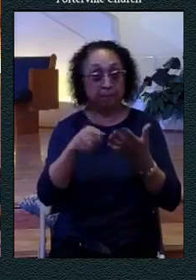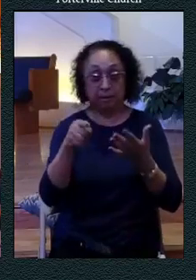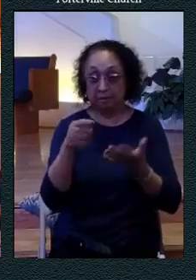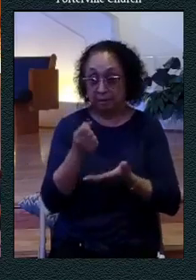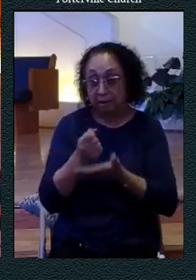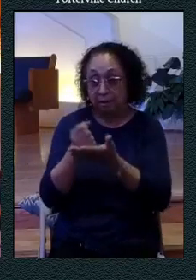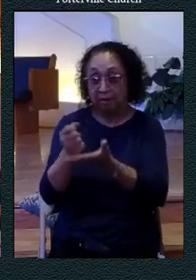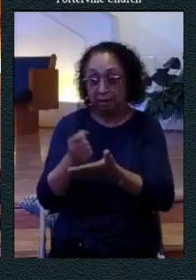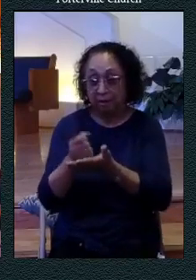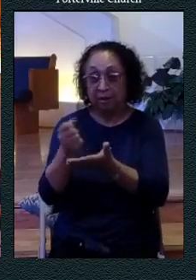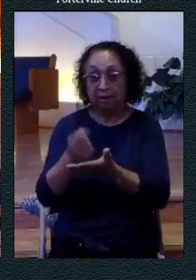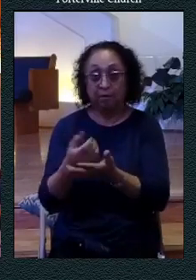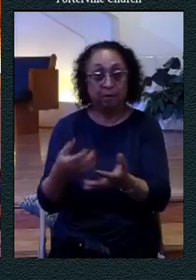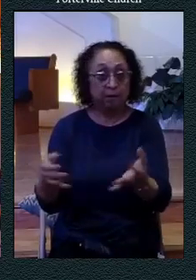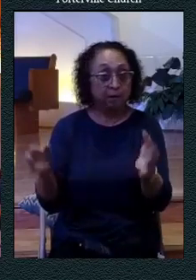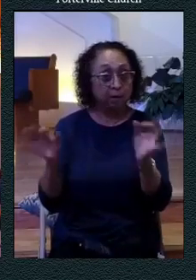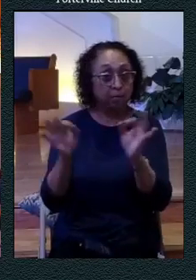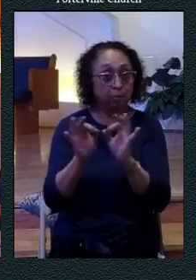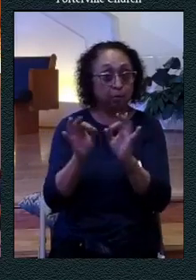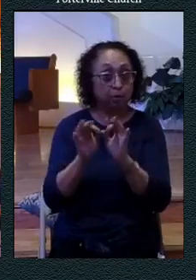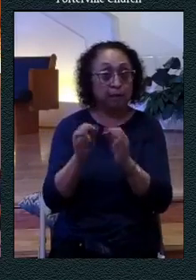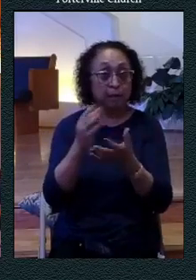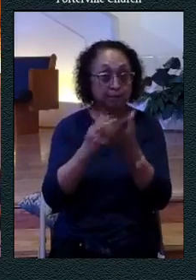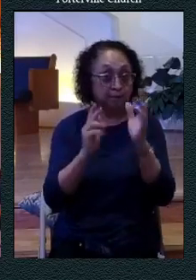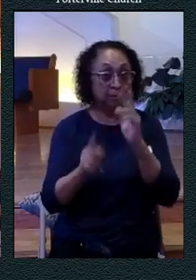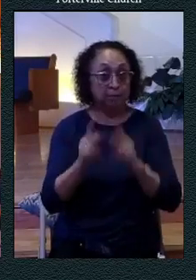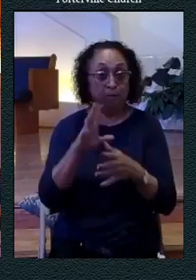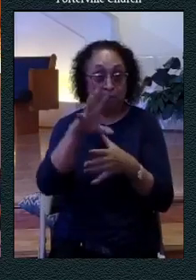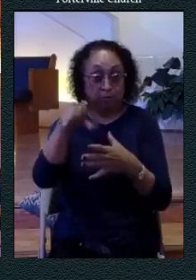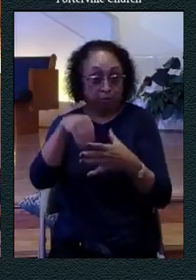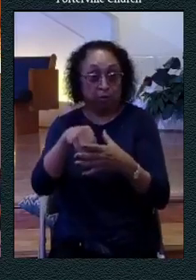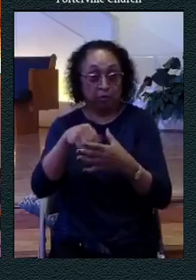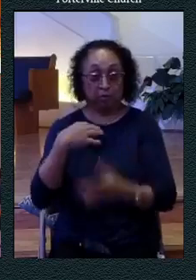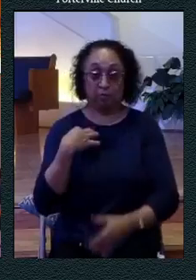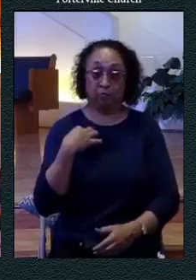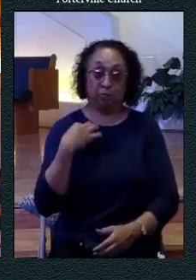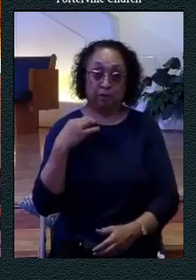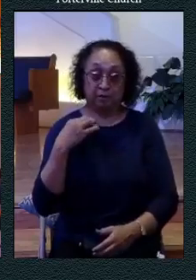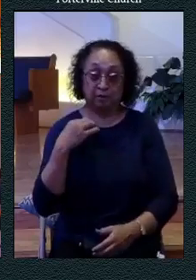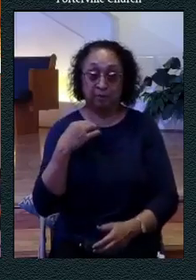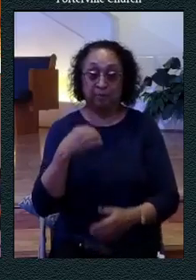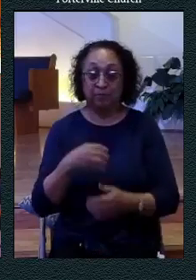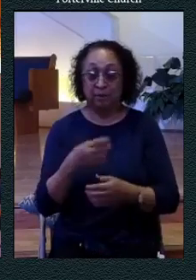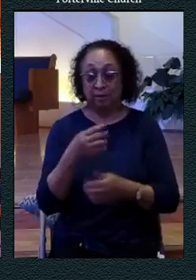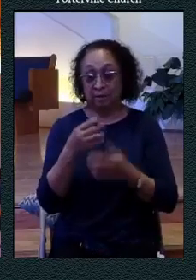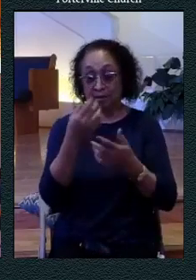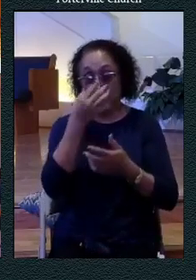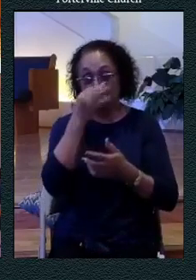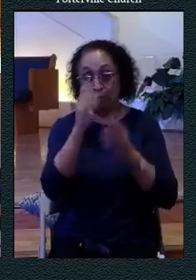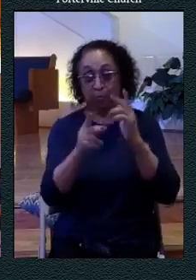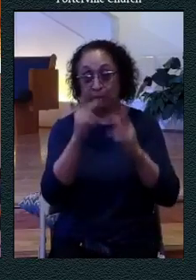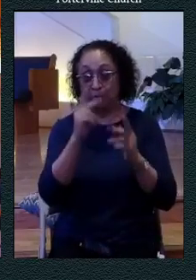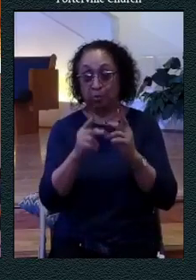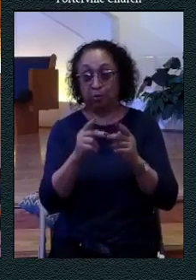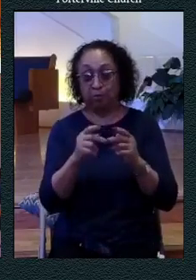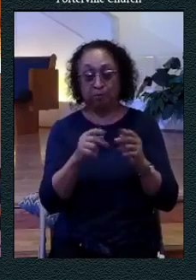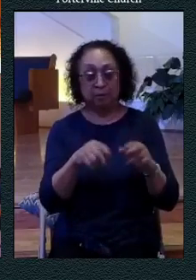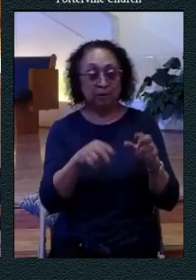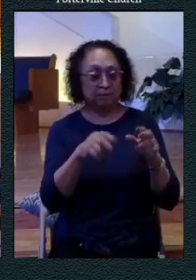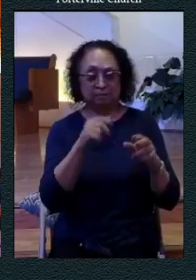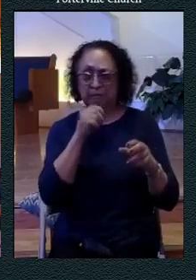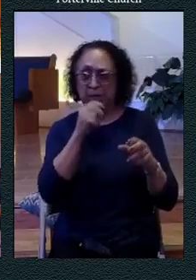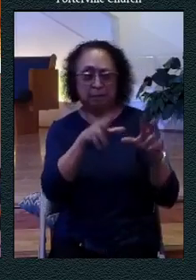it's evident that quite a few have taken the plunge, that quite a few have broken out of that tendency to just get